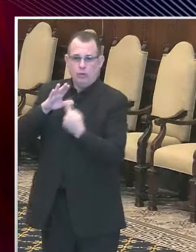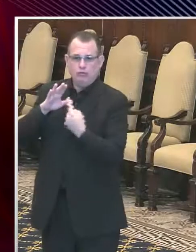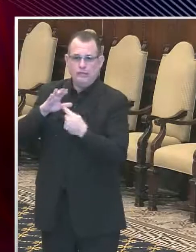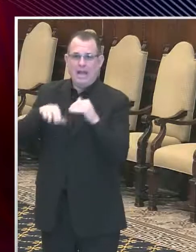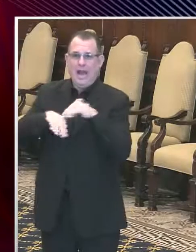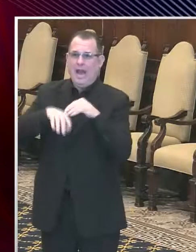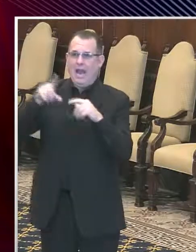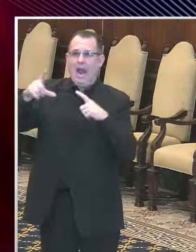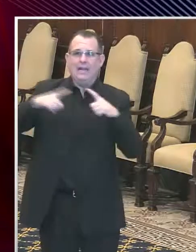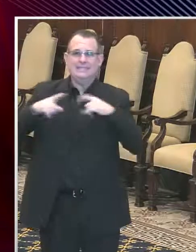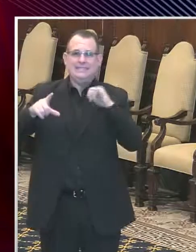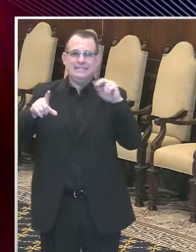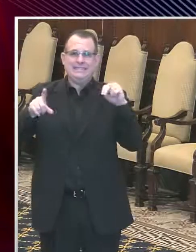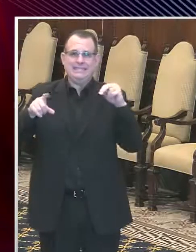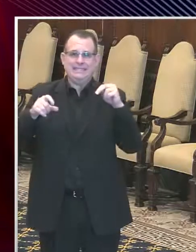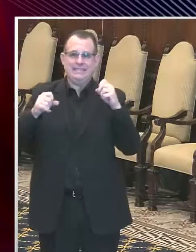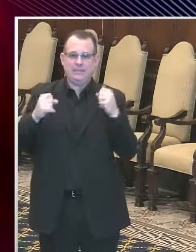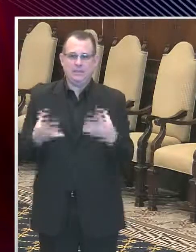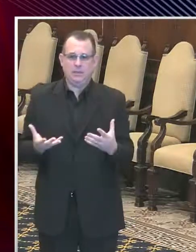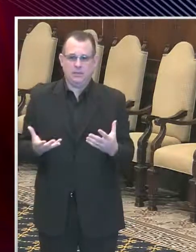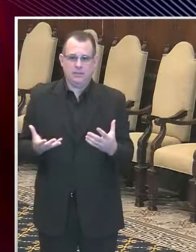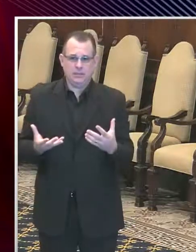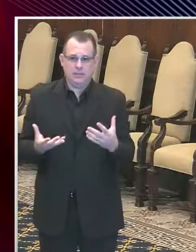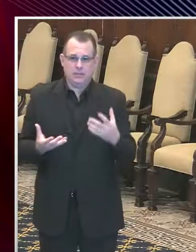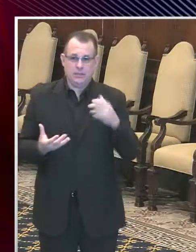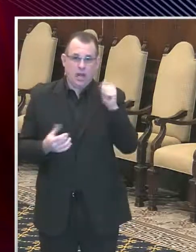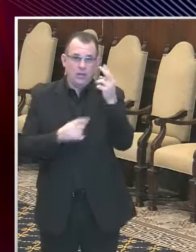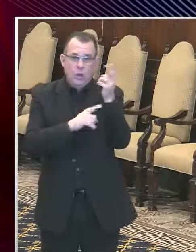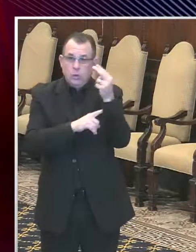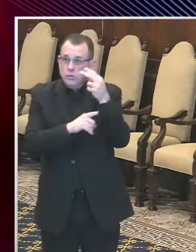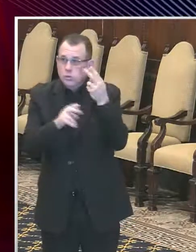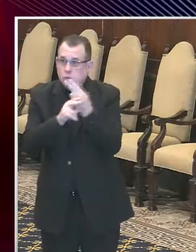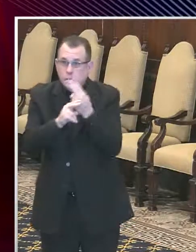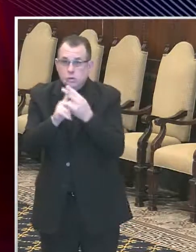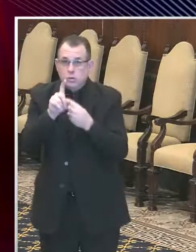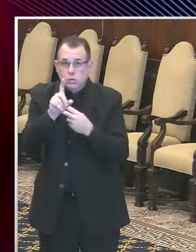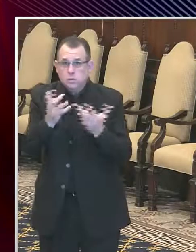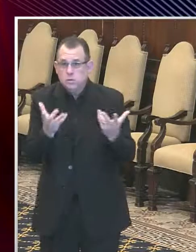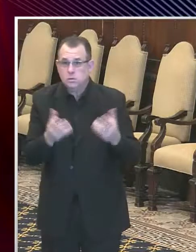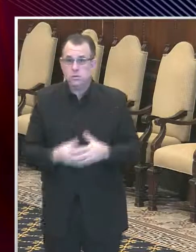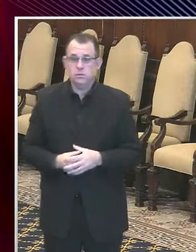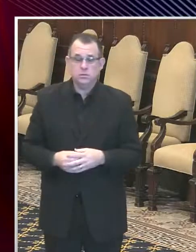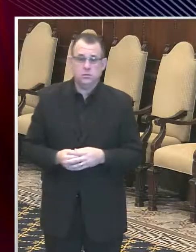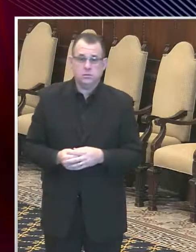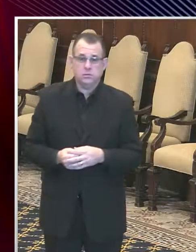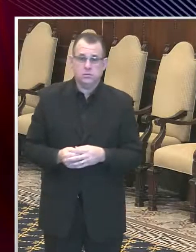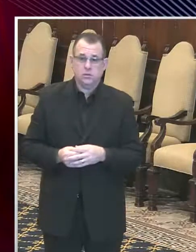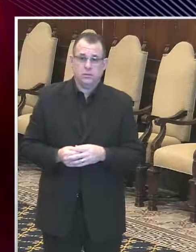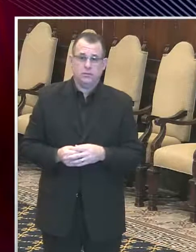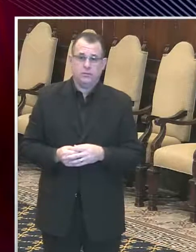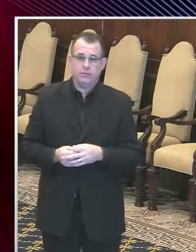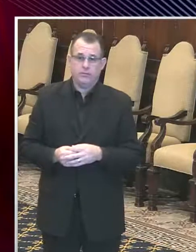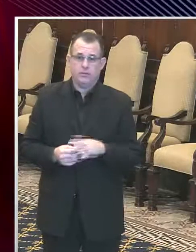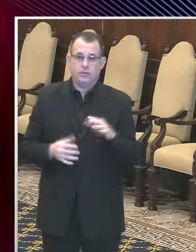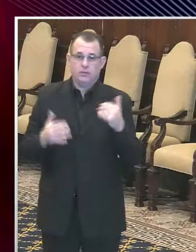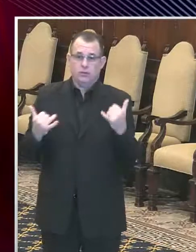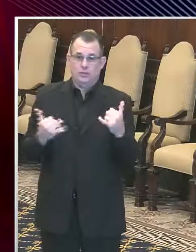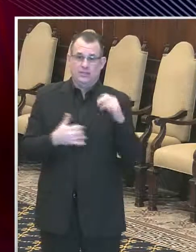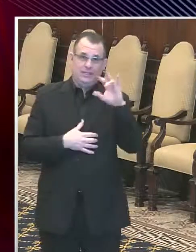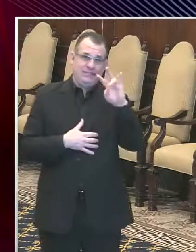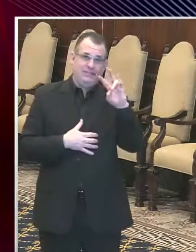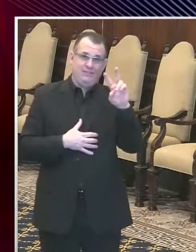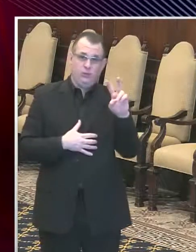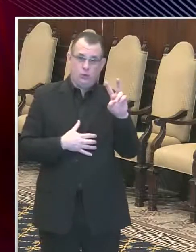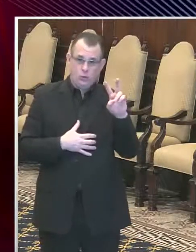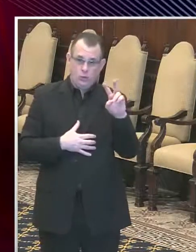Inn site, and have the other hotels been used yet? There are currently, I believe, 72 at the Holiday